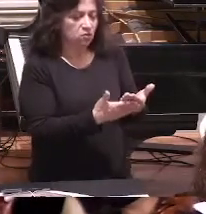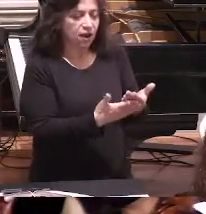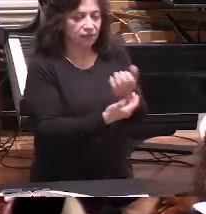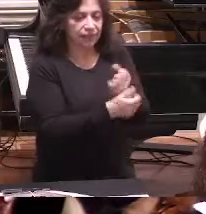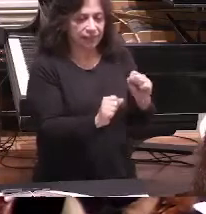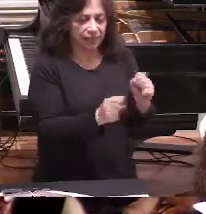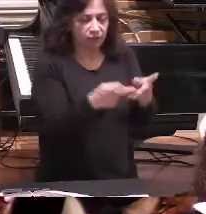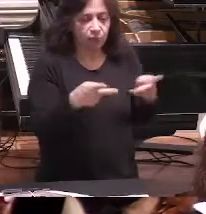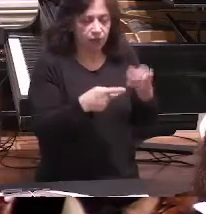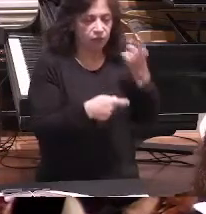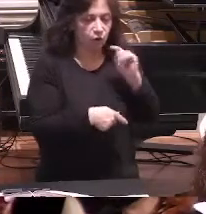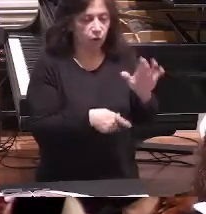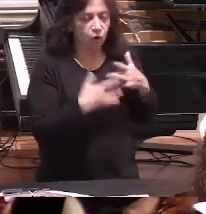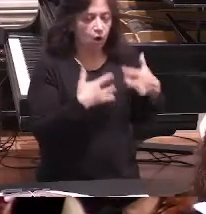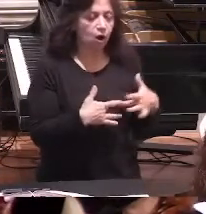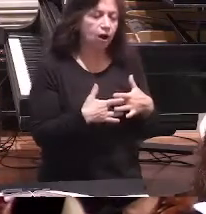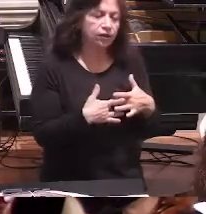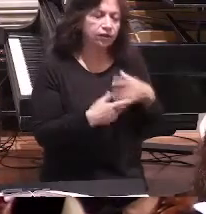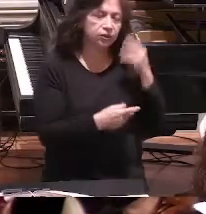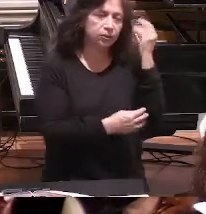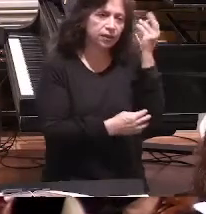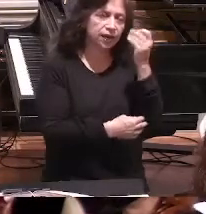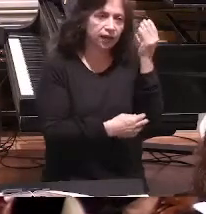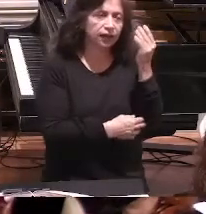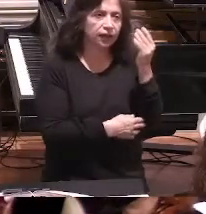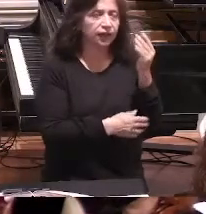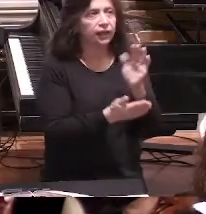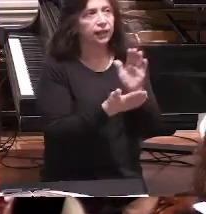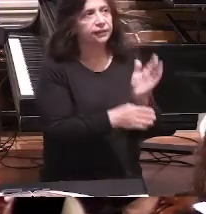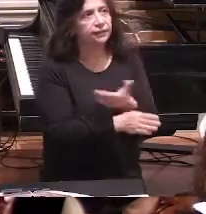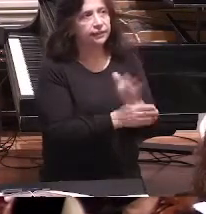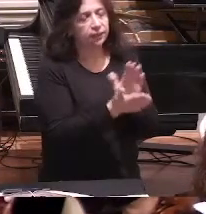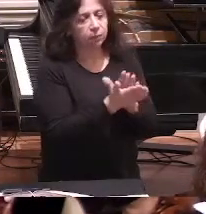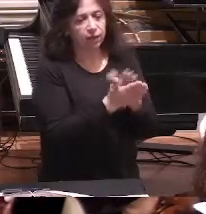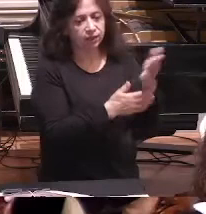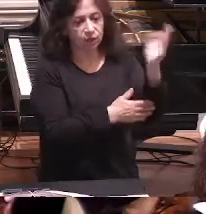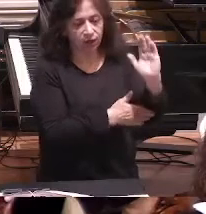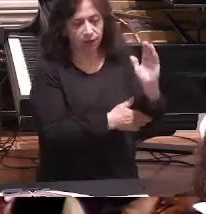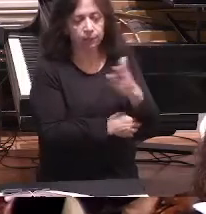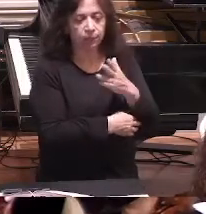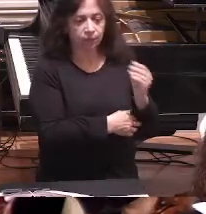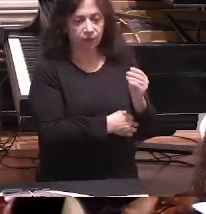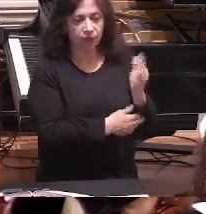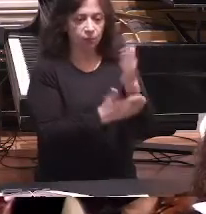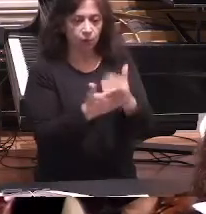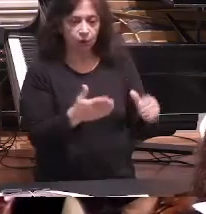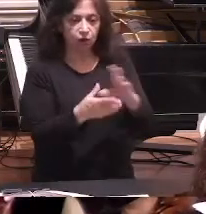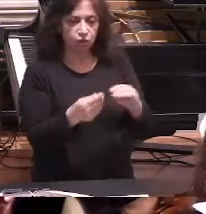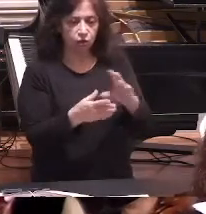heart, to soon sing God's praise. And the part of the story that